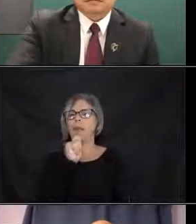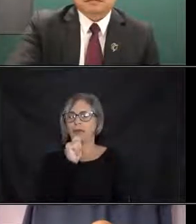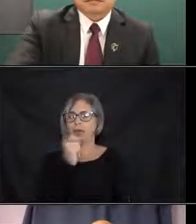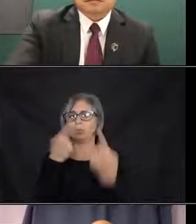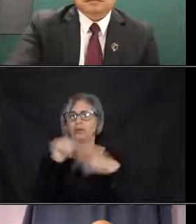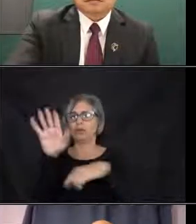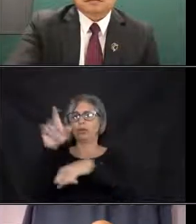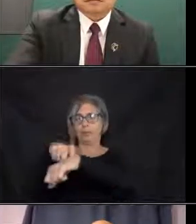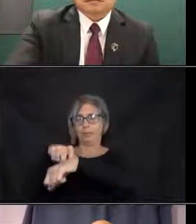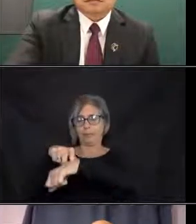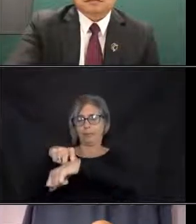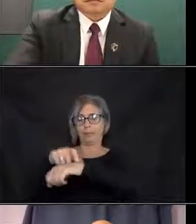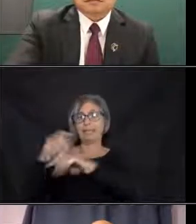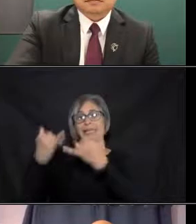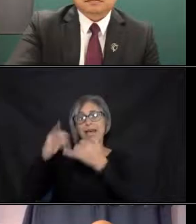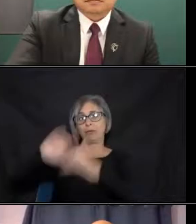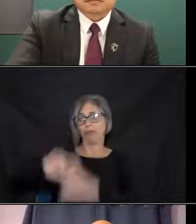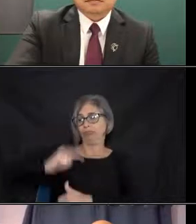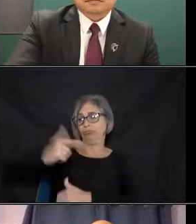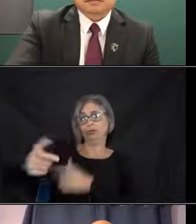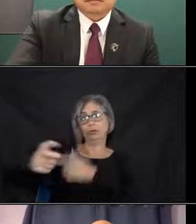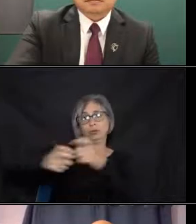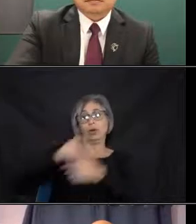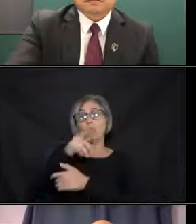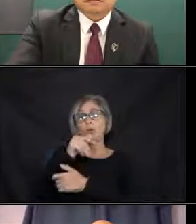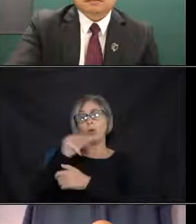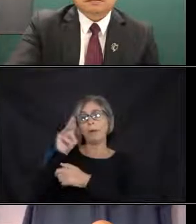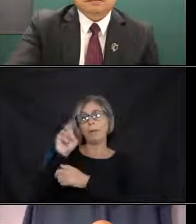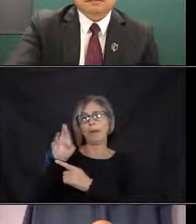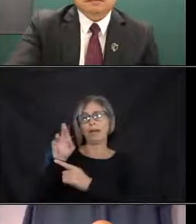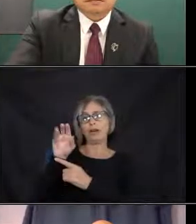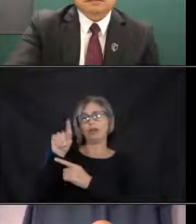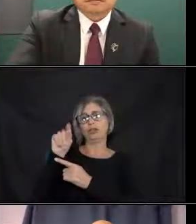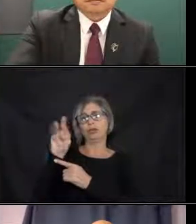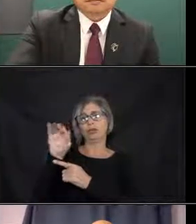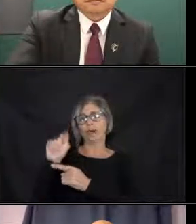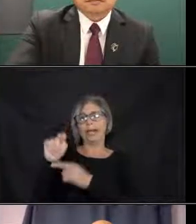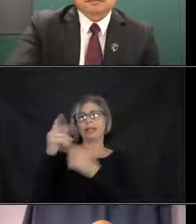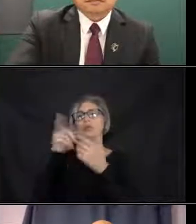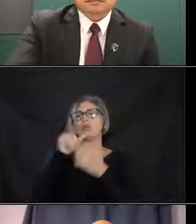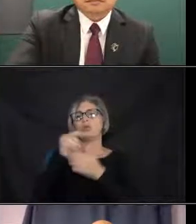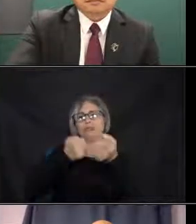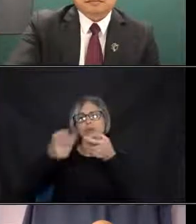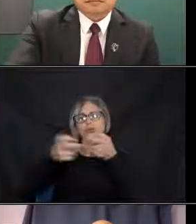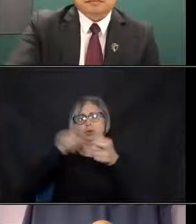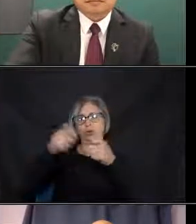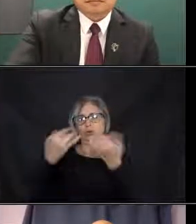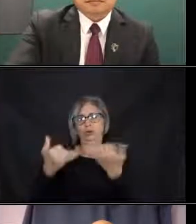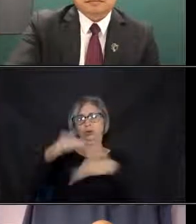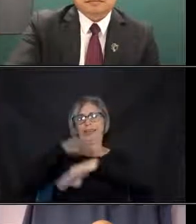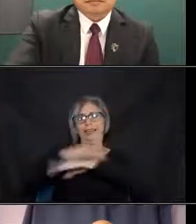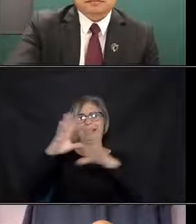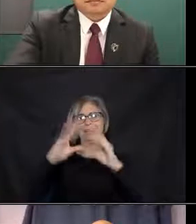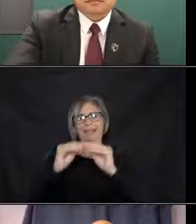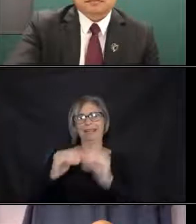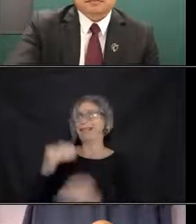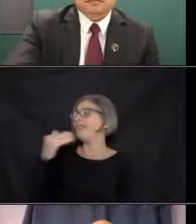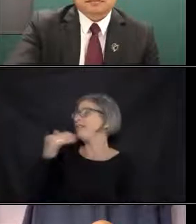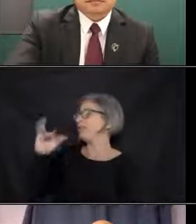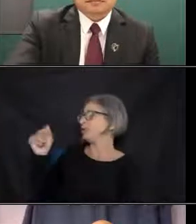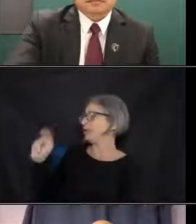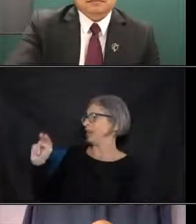allotted time. I will now turn control over to Mayor Stephen Grant, who will be presiding over today's meeting. Thank you, John.